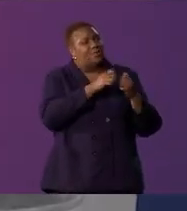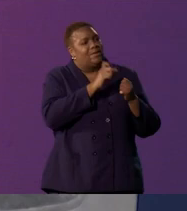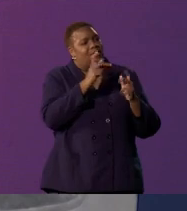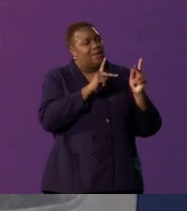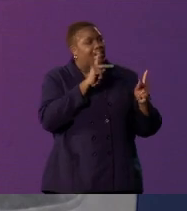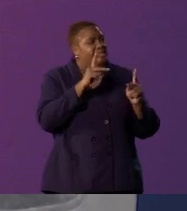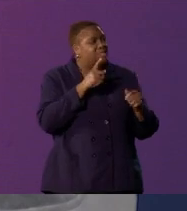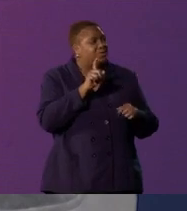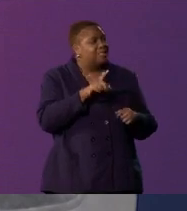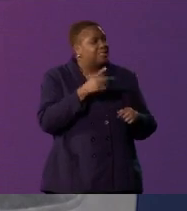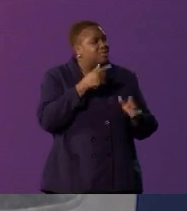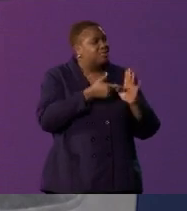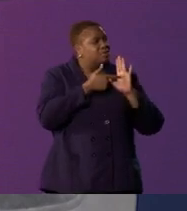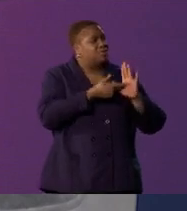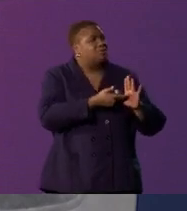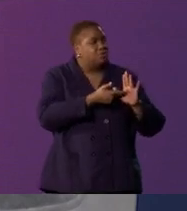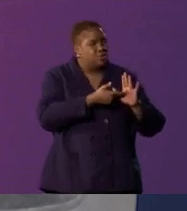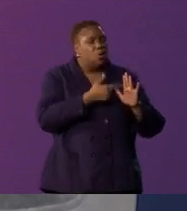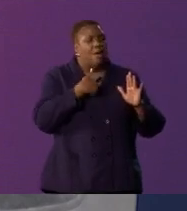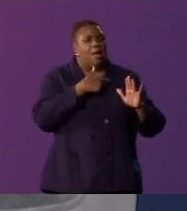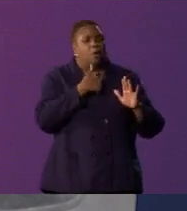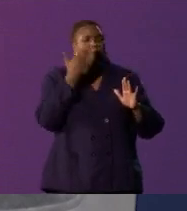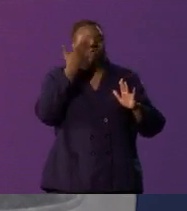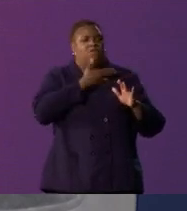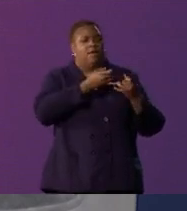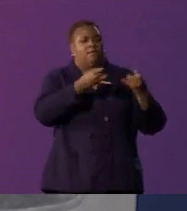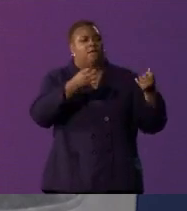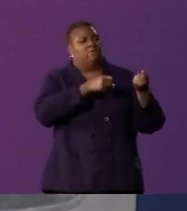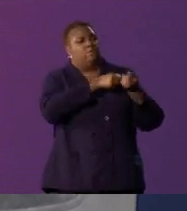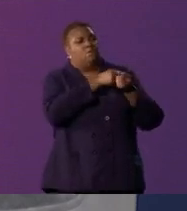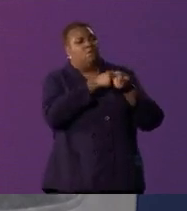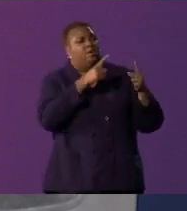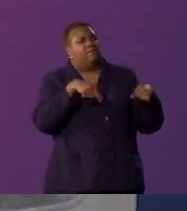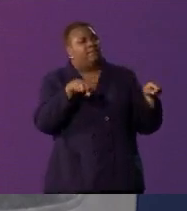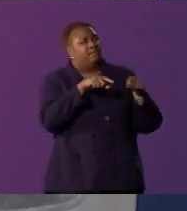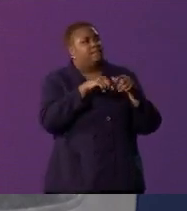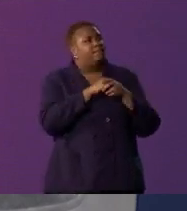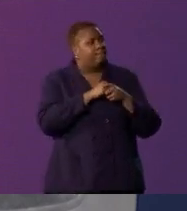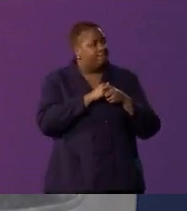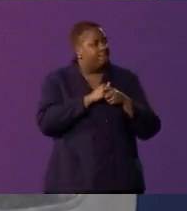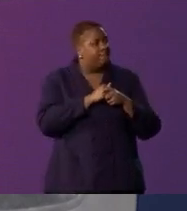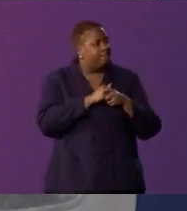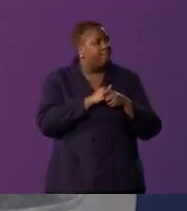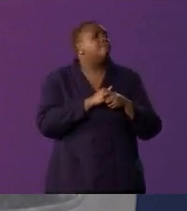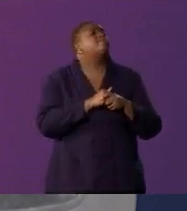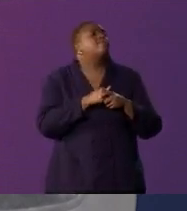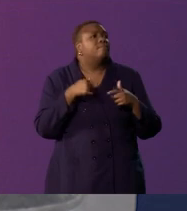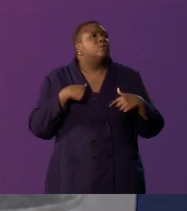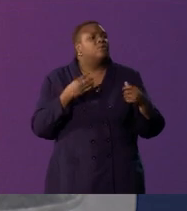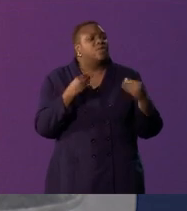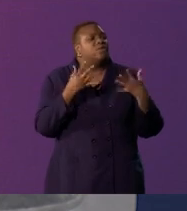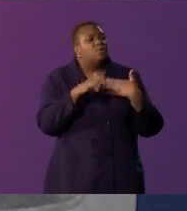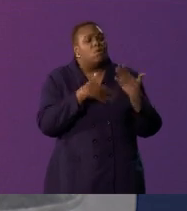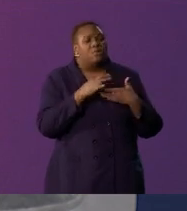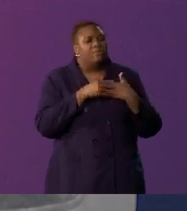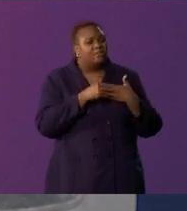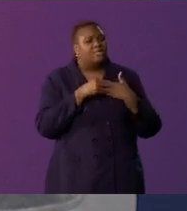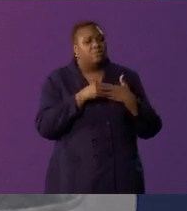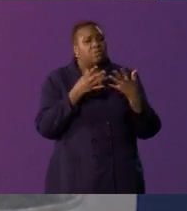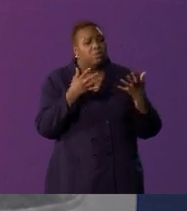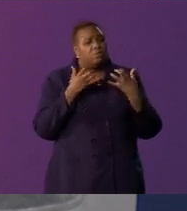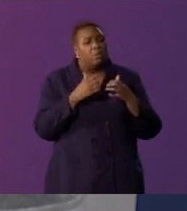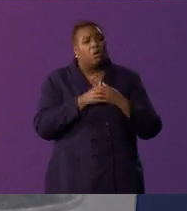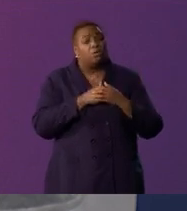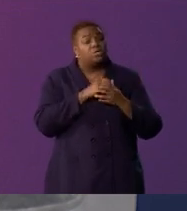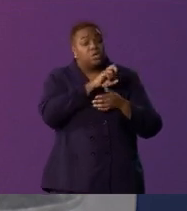others. We need to show our front line that we support them. But we'll give you all the flexibility you want. You need to be back